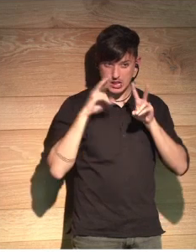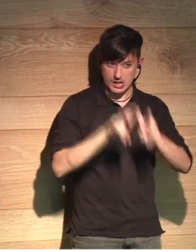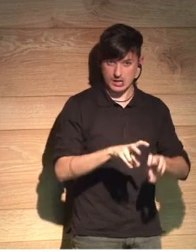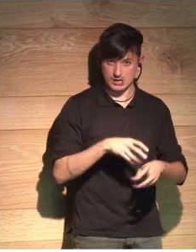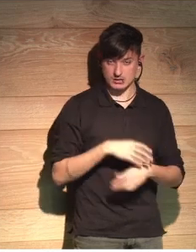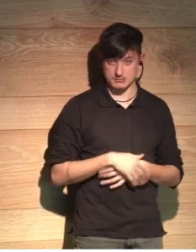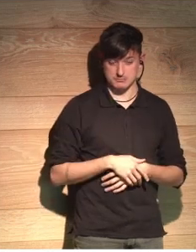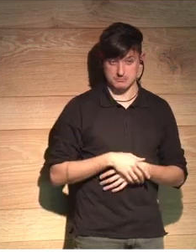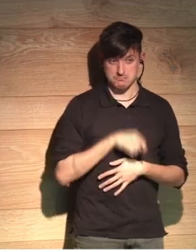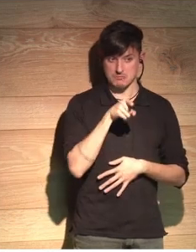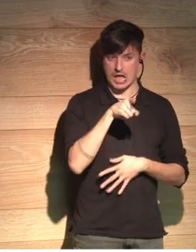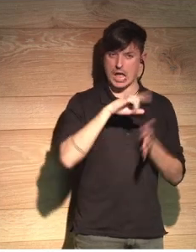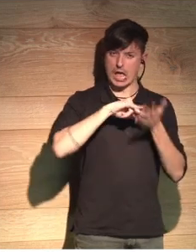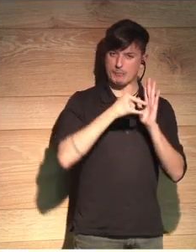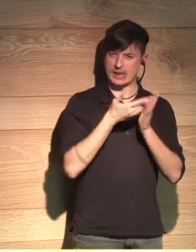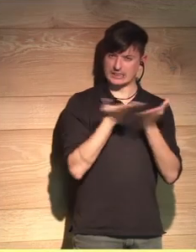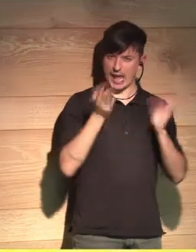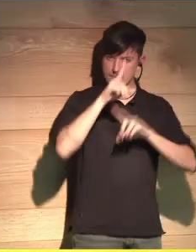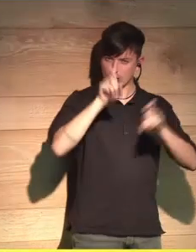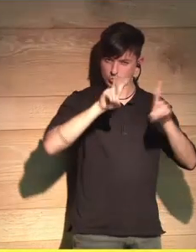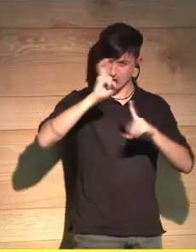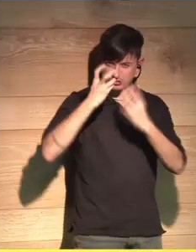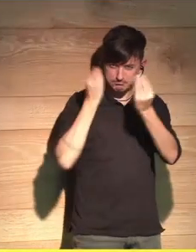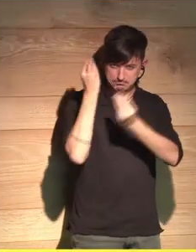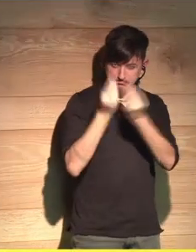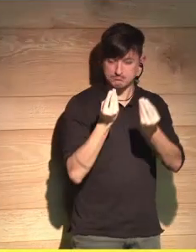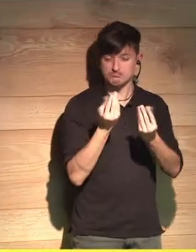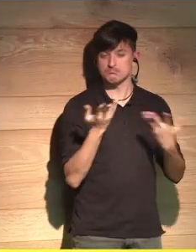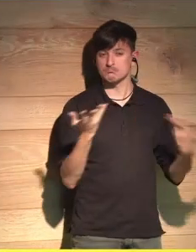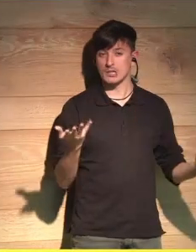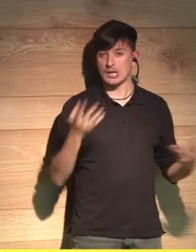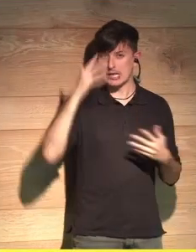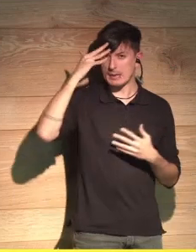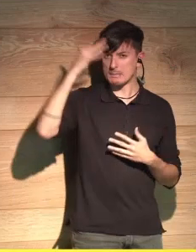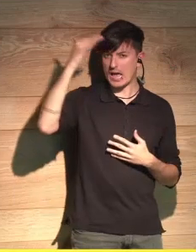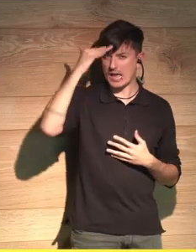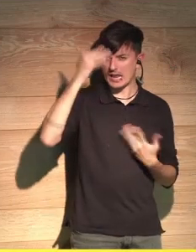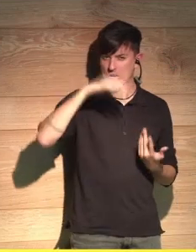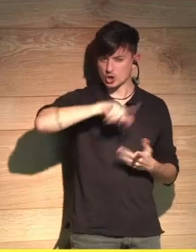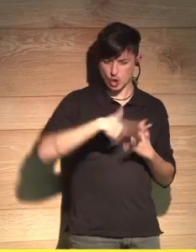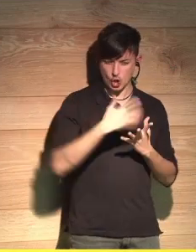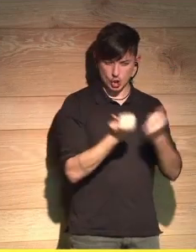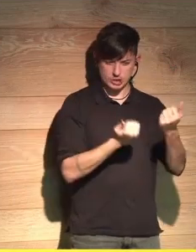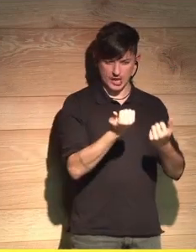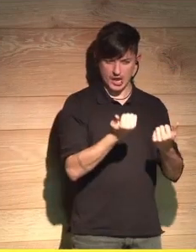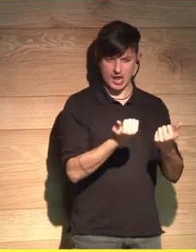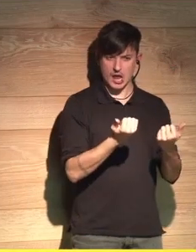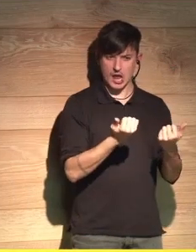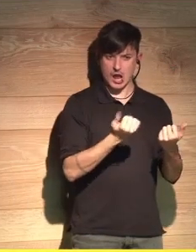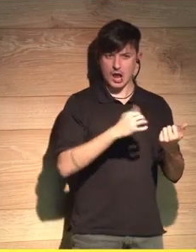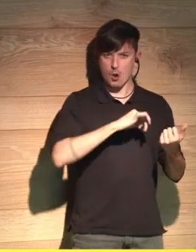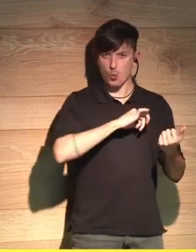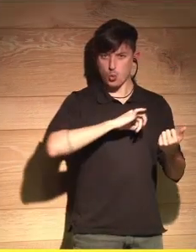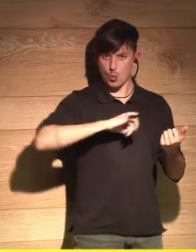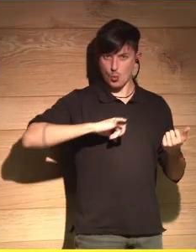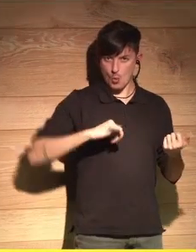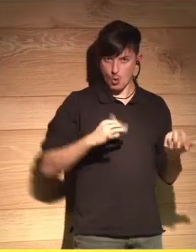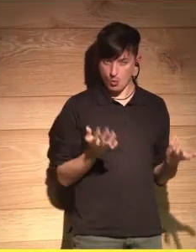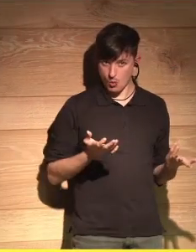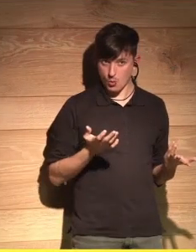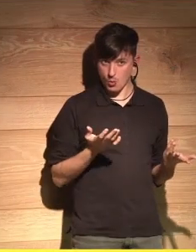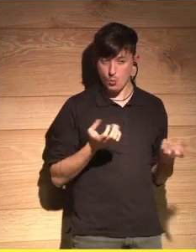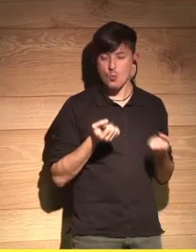question. Imagine tomorrow a future of self-driving cars. What is the minimum number of cars you need to keep Manhattan on the move? That's a